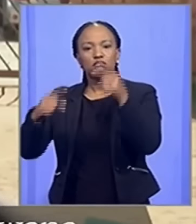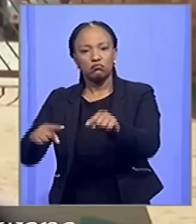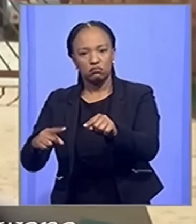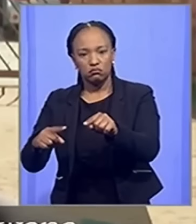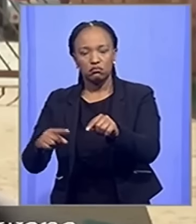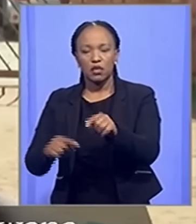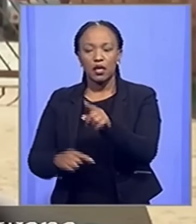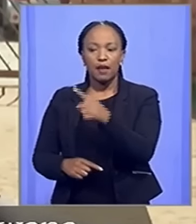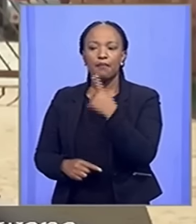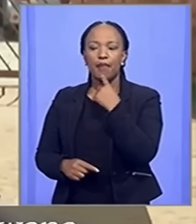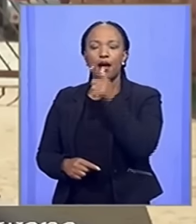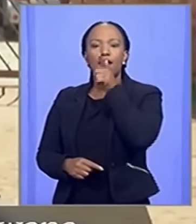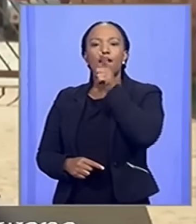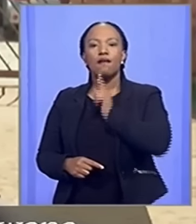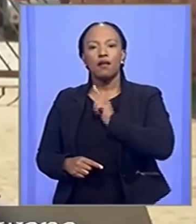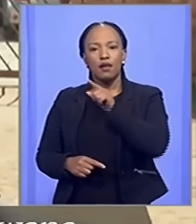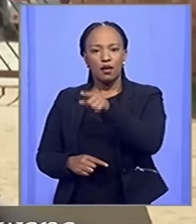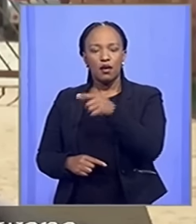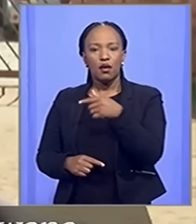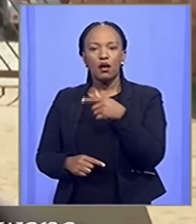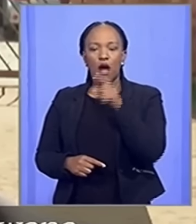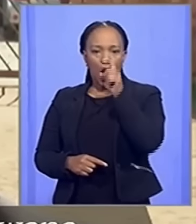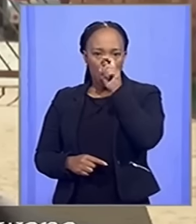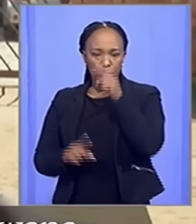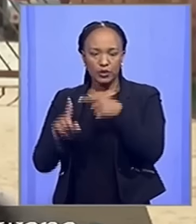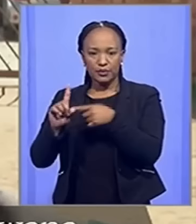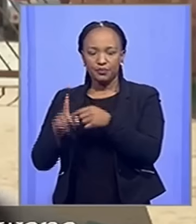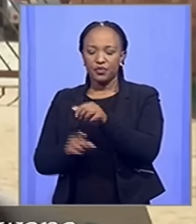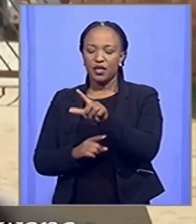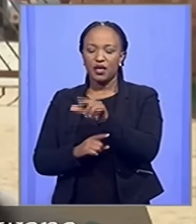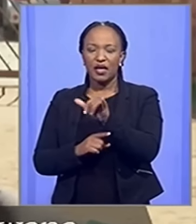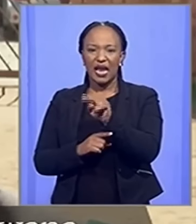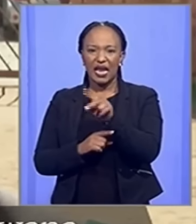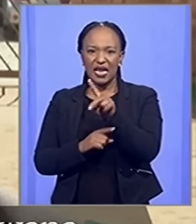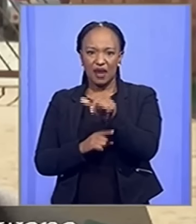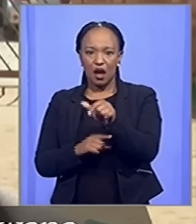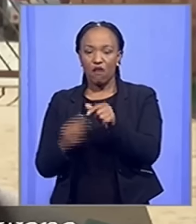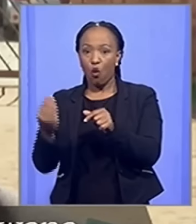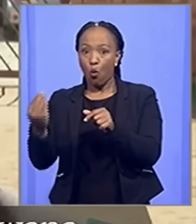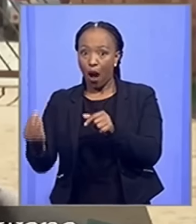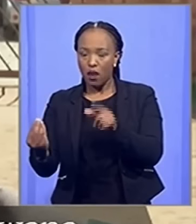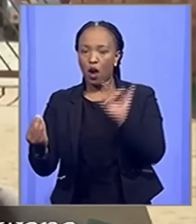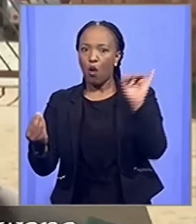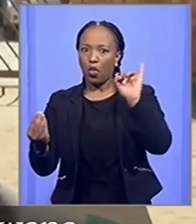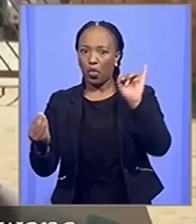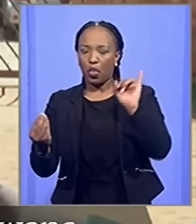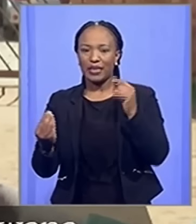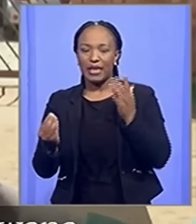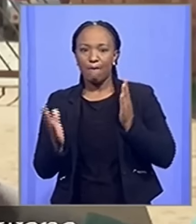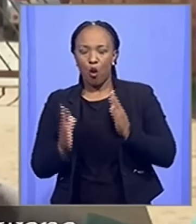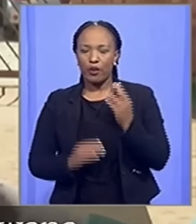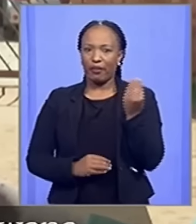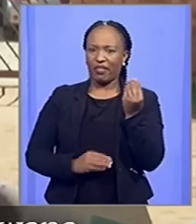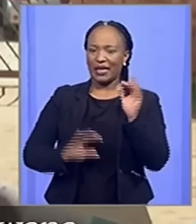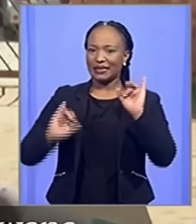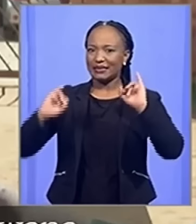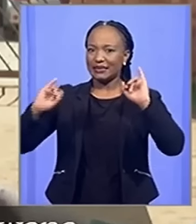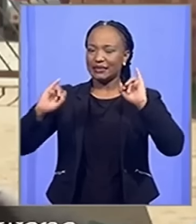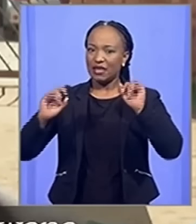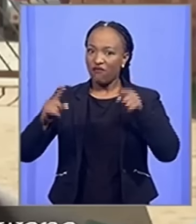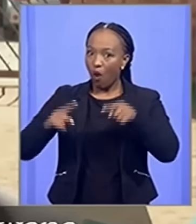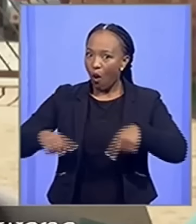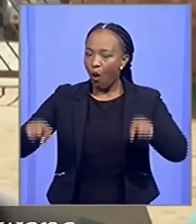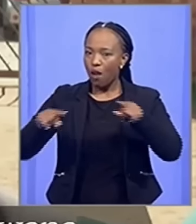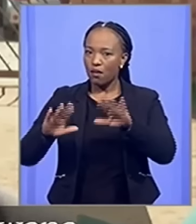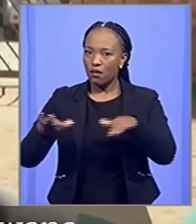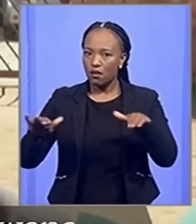molato o Slinda ao tlhatlhetseng wa ngwana o gobetseng thata. Molato wa bana ba botlhe ba ba gobetseng